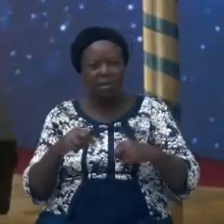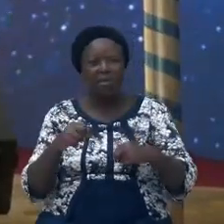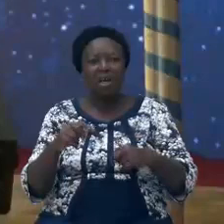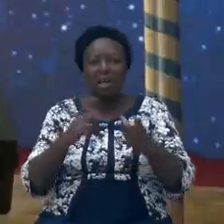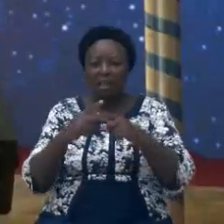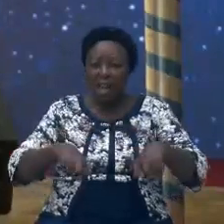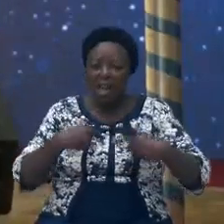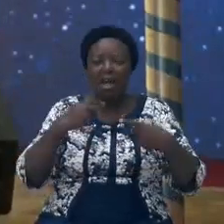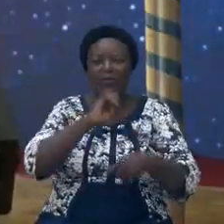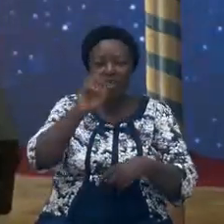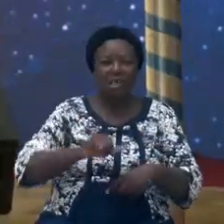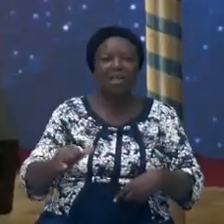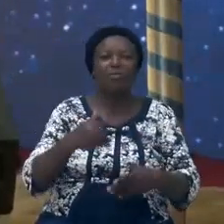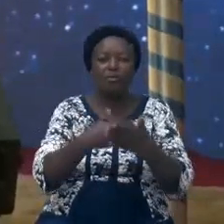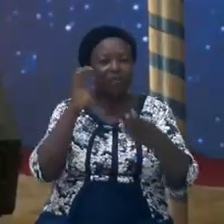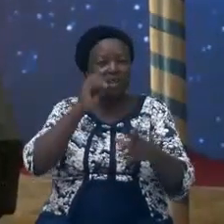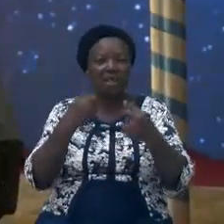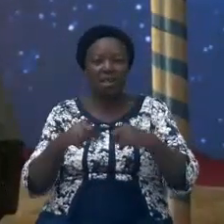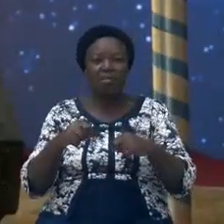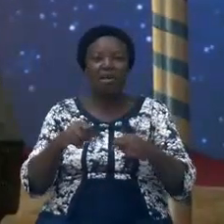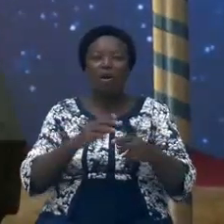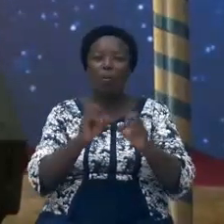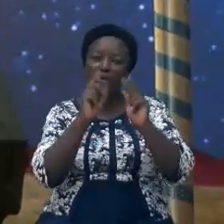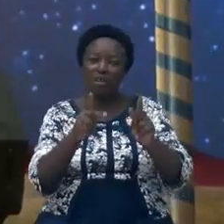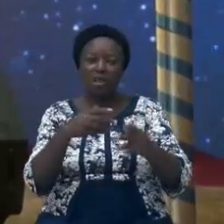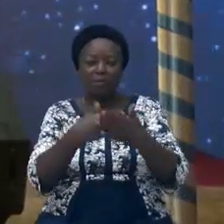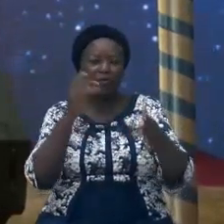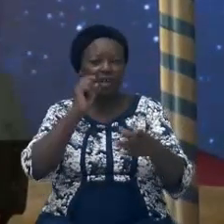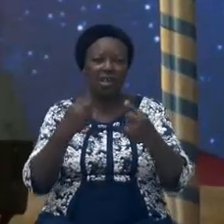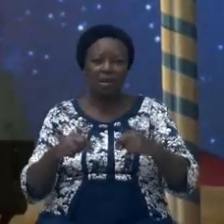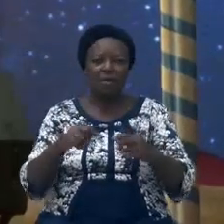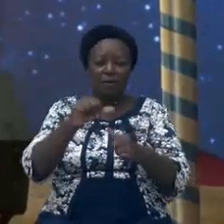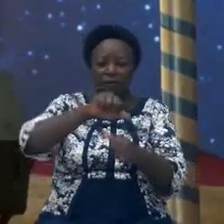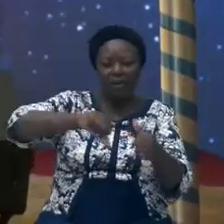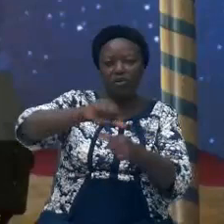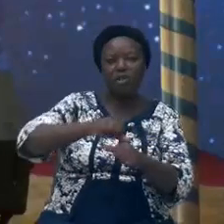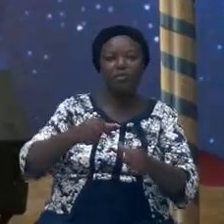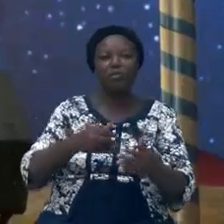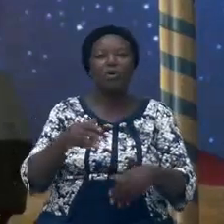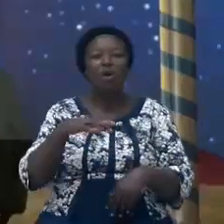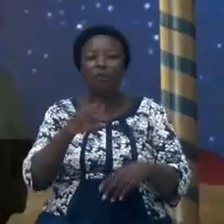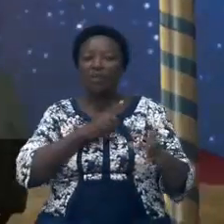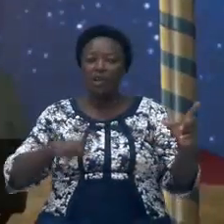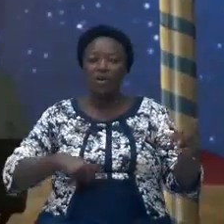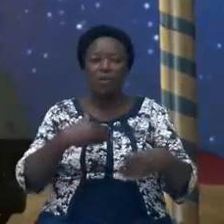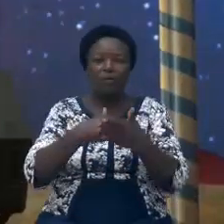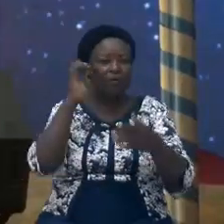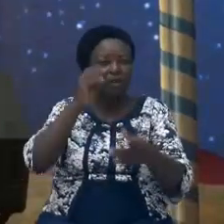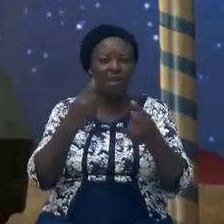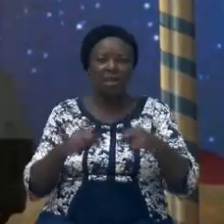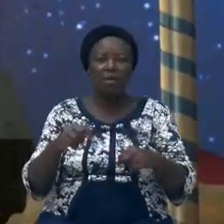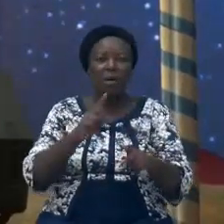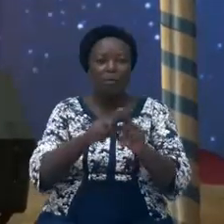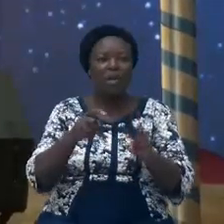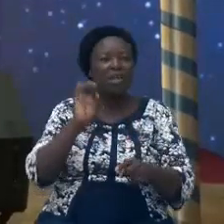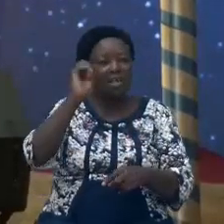peace before he came live eternal before he came privileged before he came fellowship with the